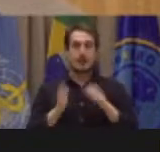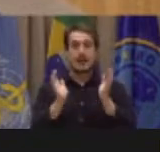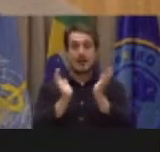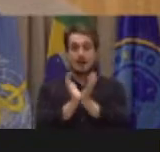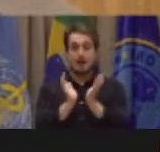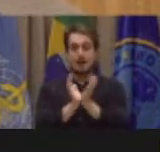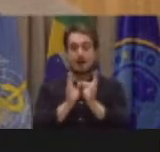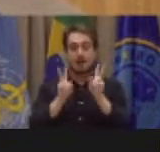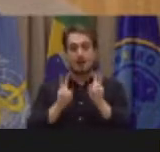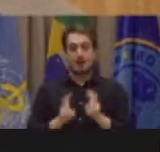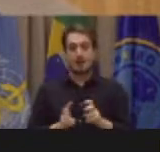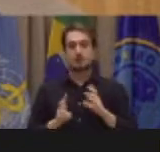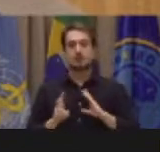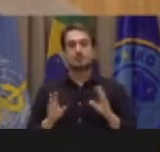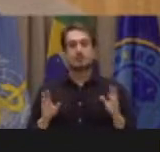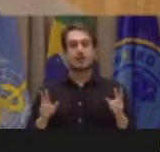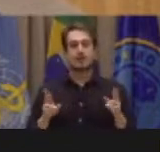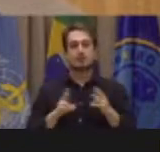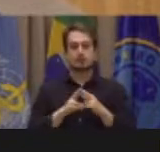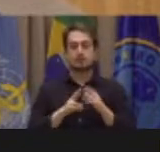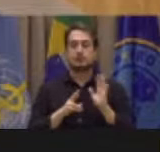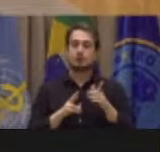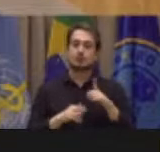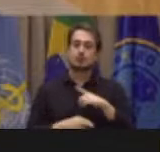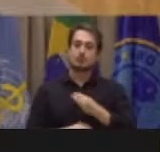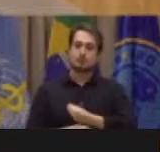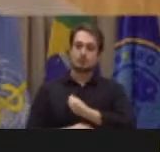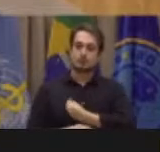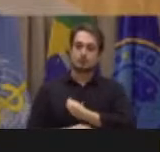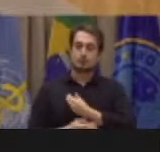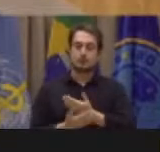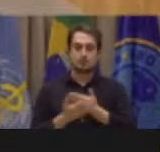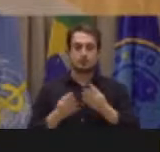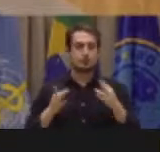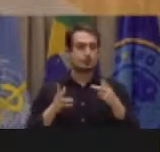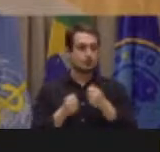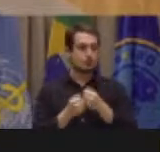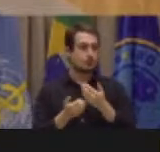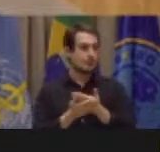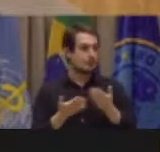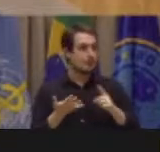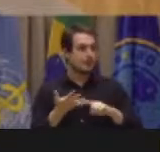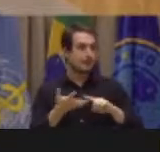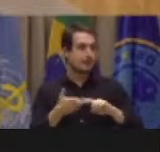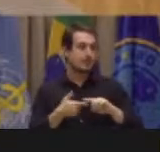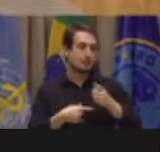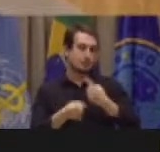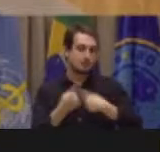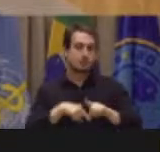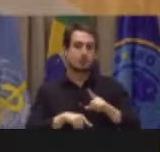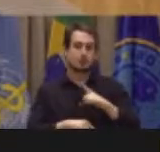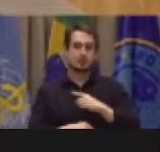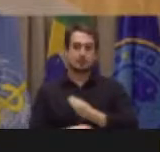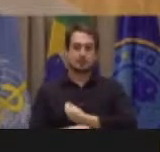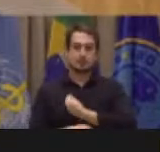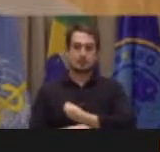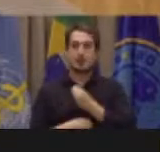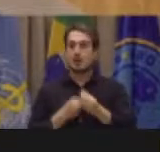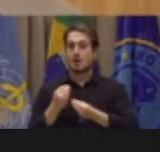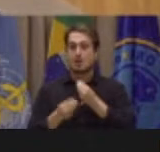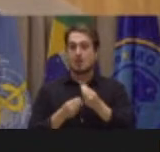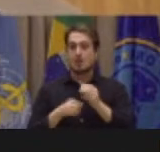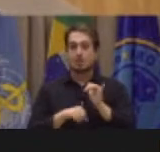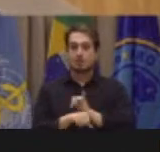about the teams that are already connected to the network, And I think there are a lot of